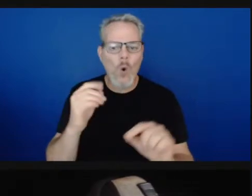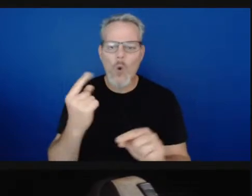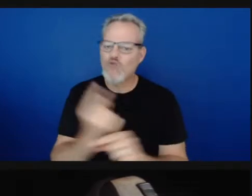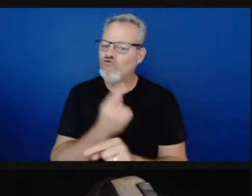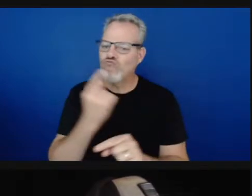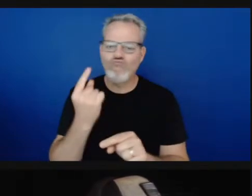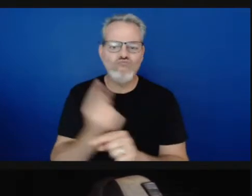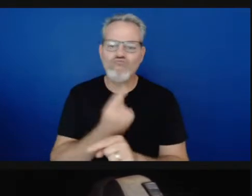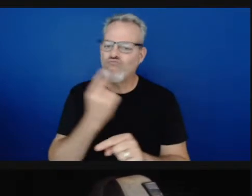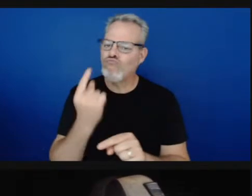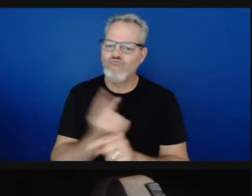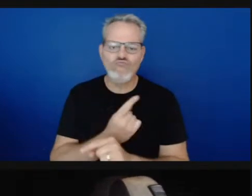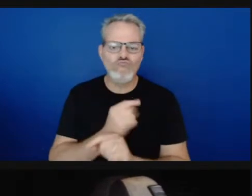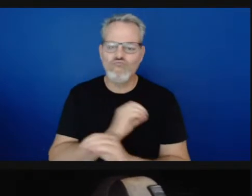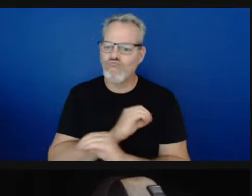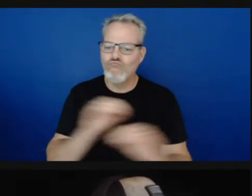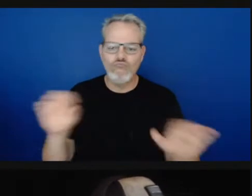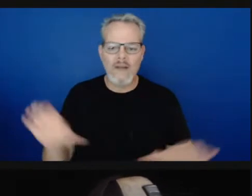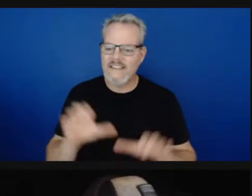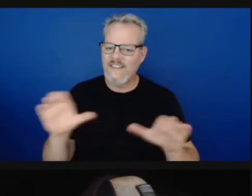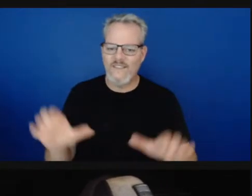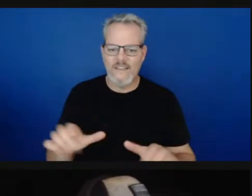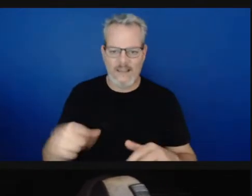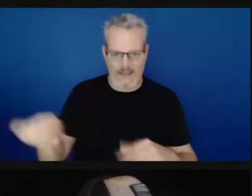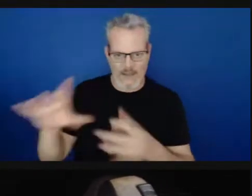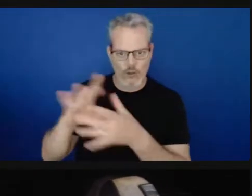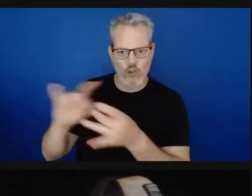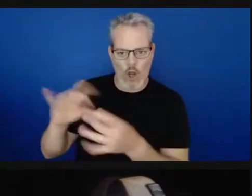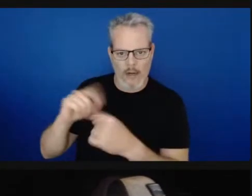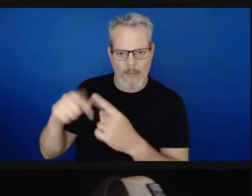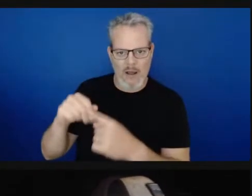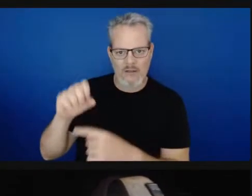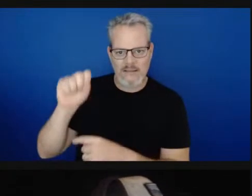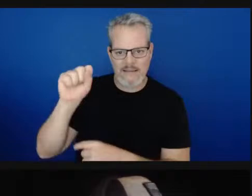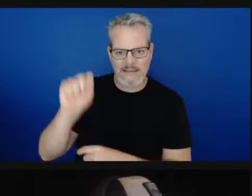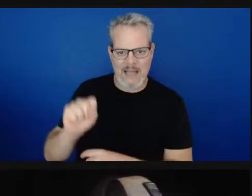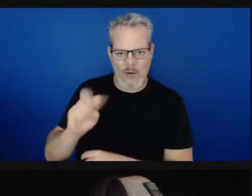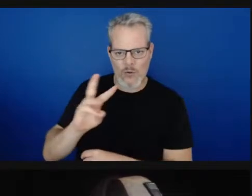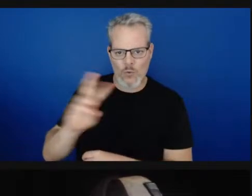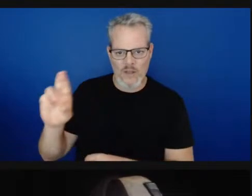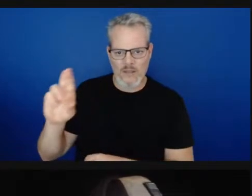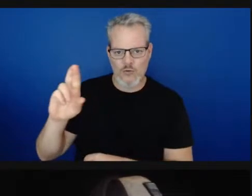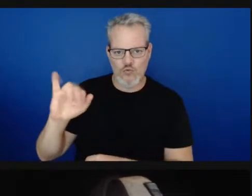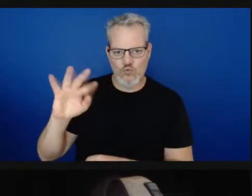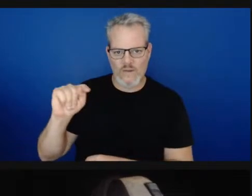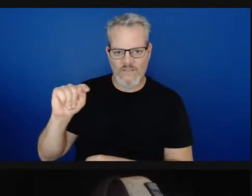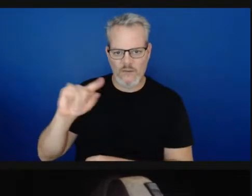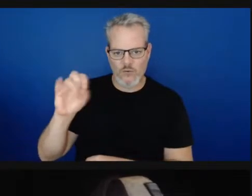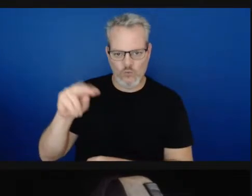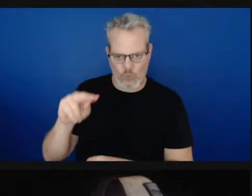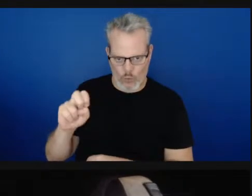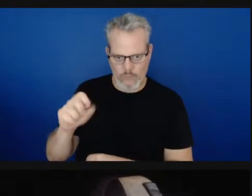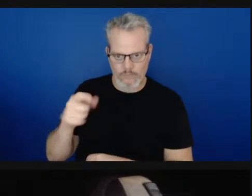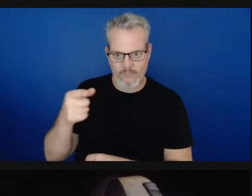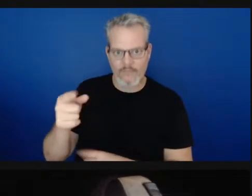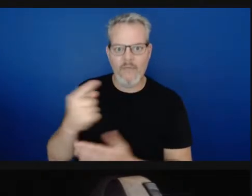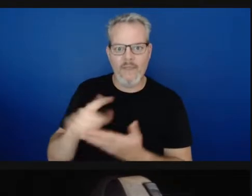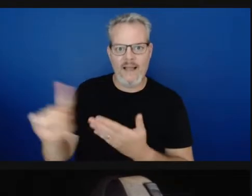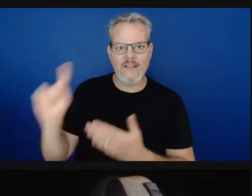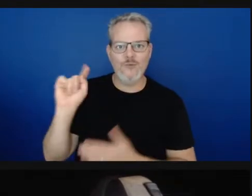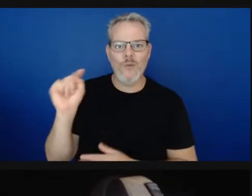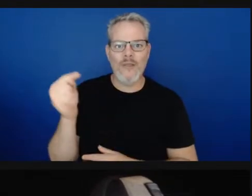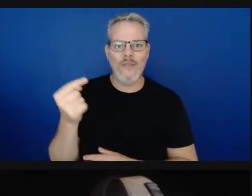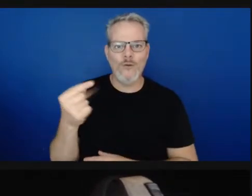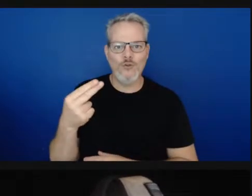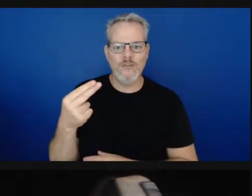Rift Zone right here. They are mentioning the Southwest Rift Zone earthquakes already last week. So this is last week, Thursday. And